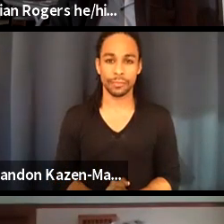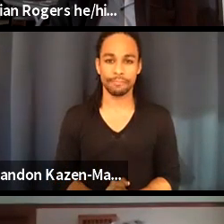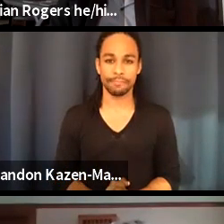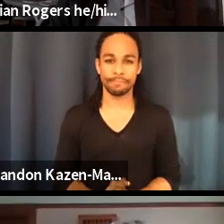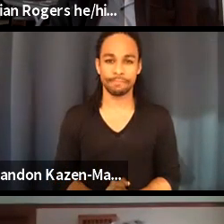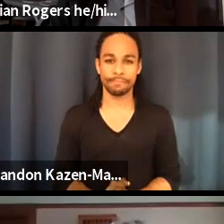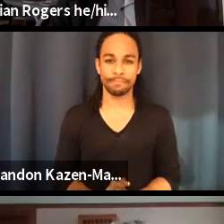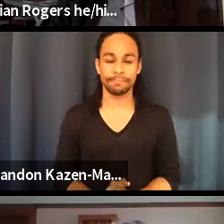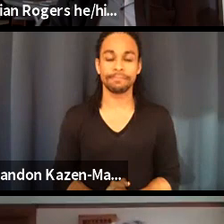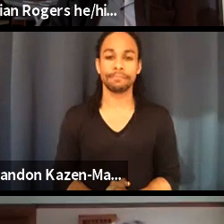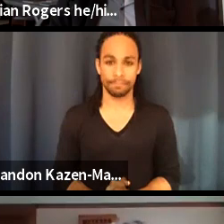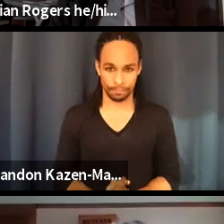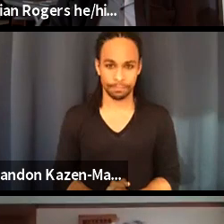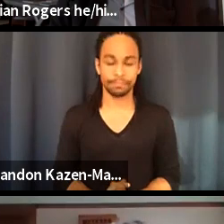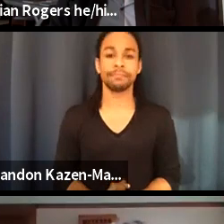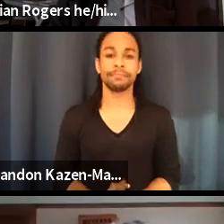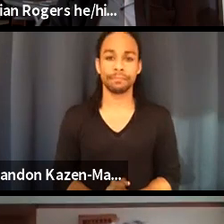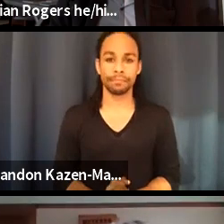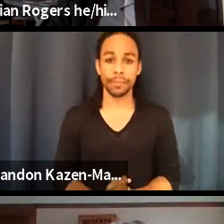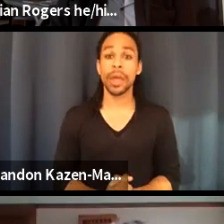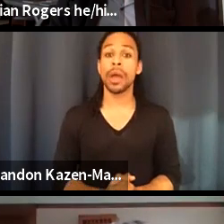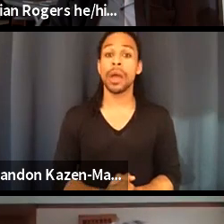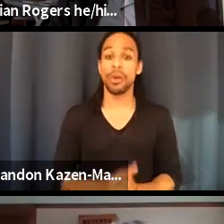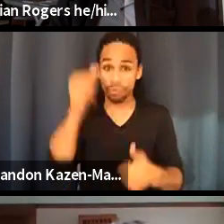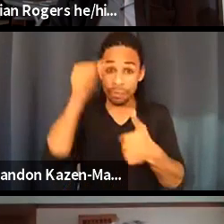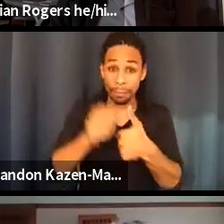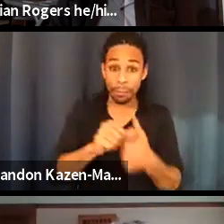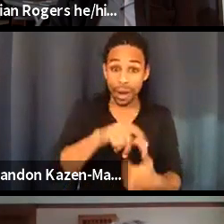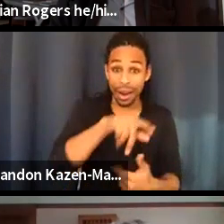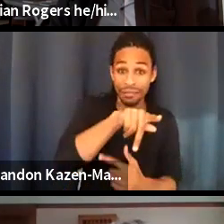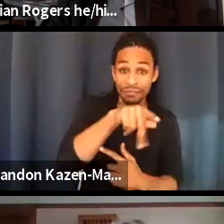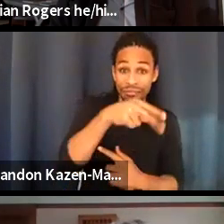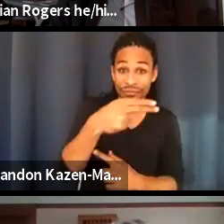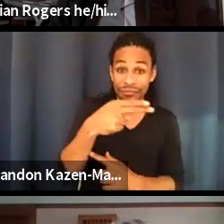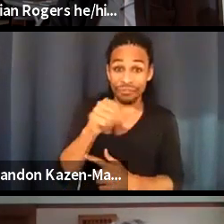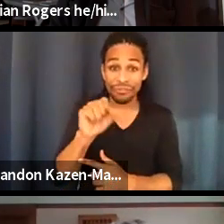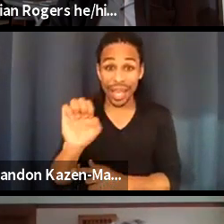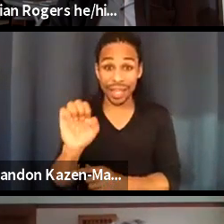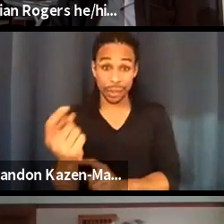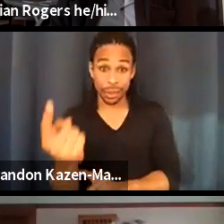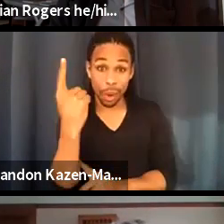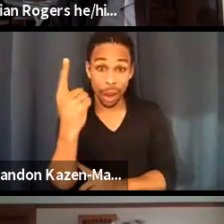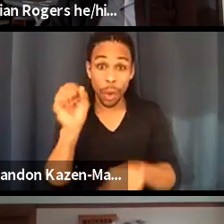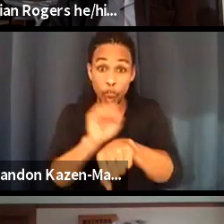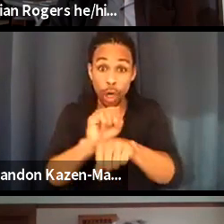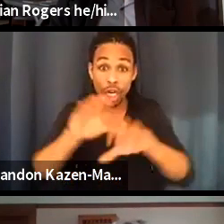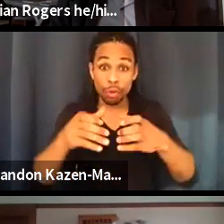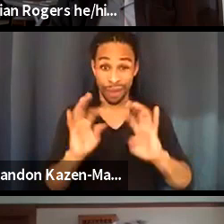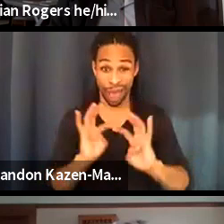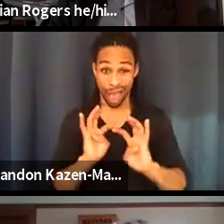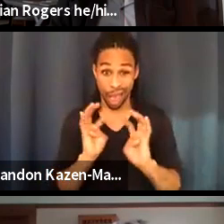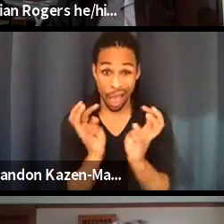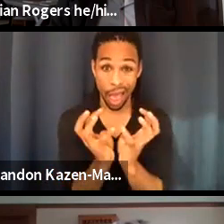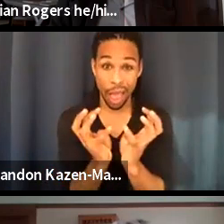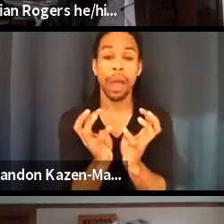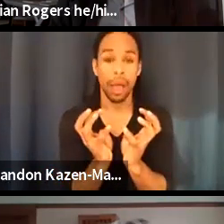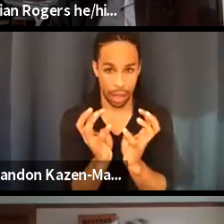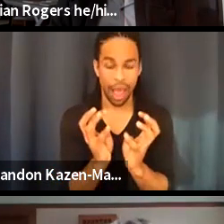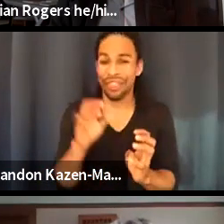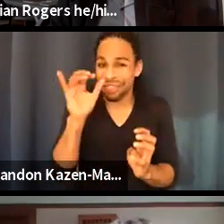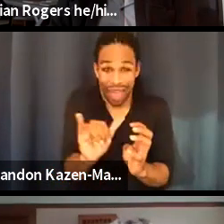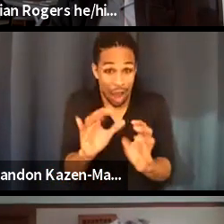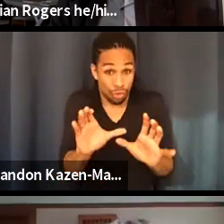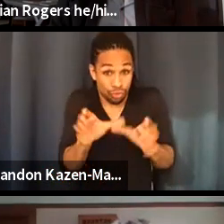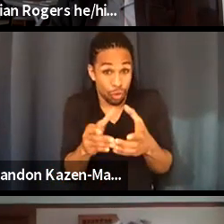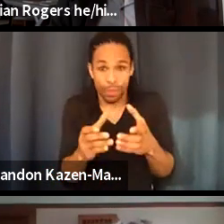The work of the Phase One Working Group would not be possible without some folks who came before them and who came before us in